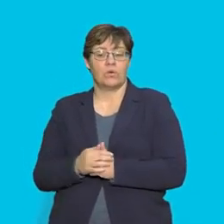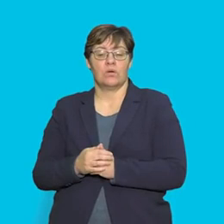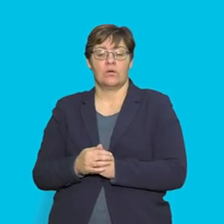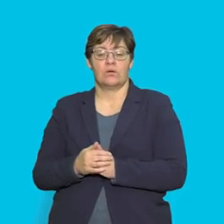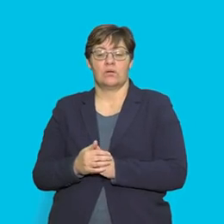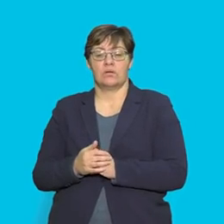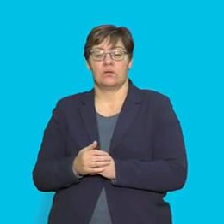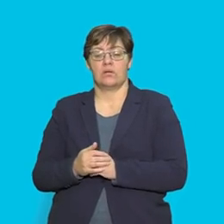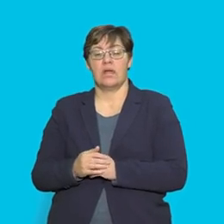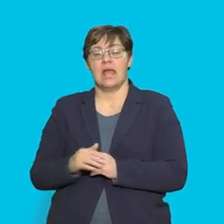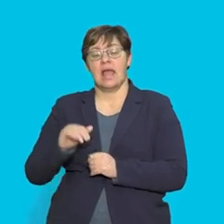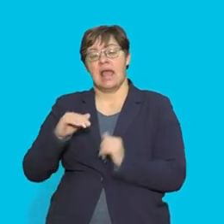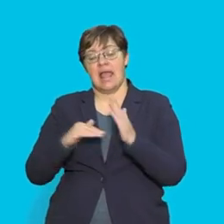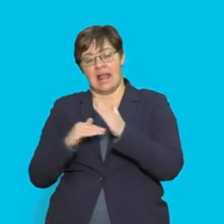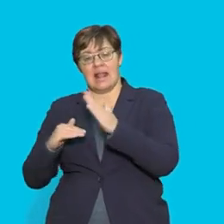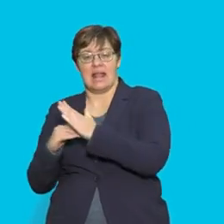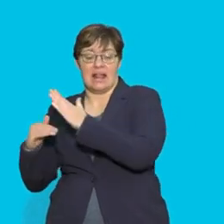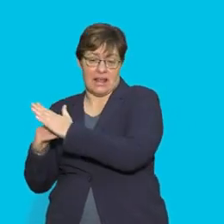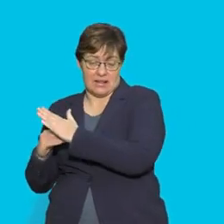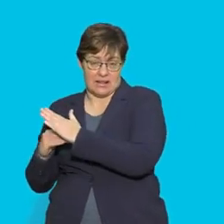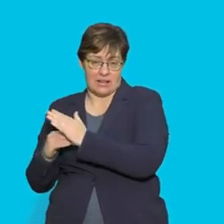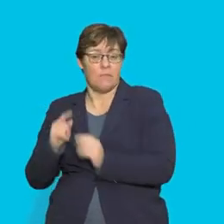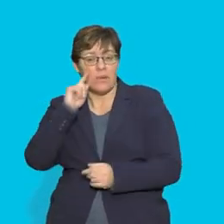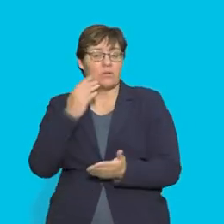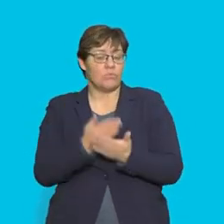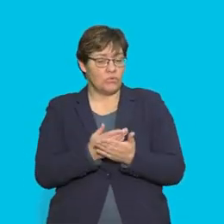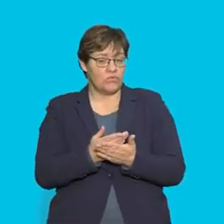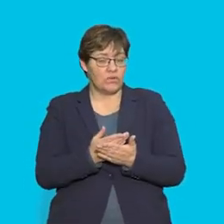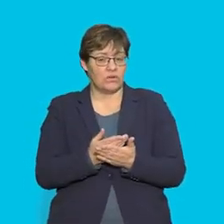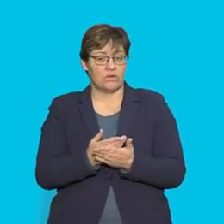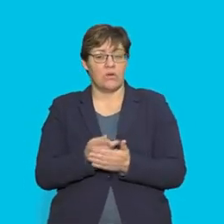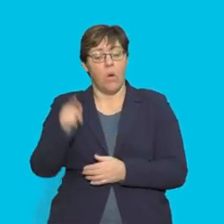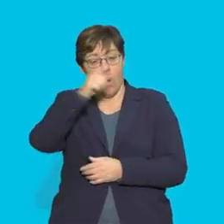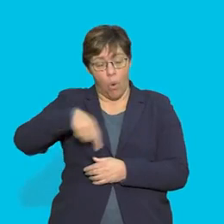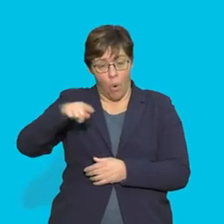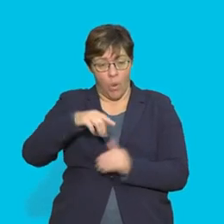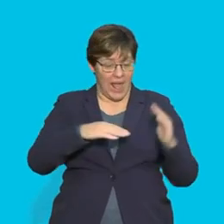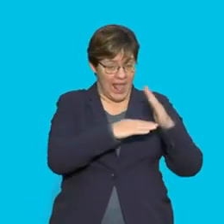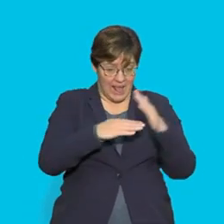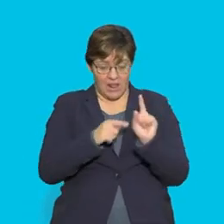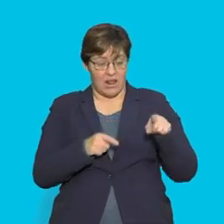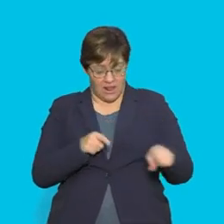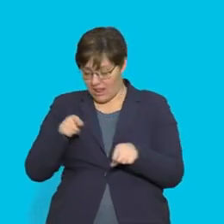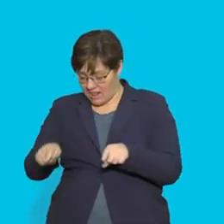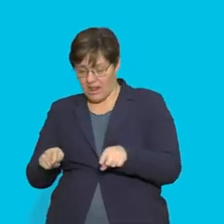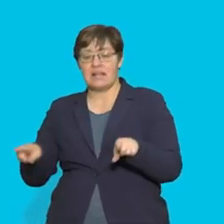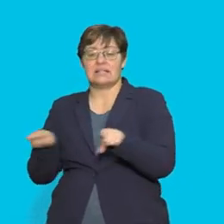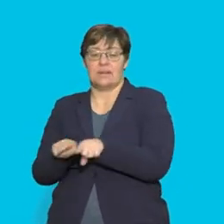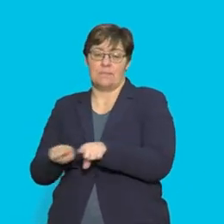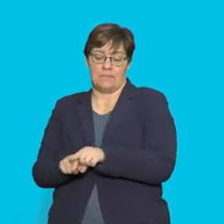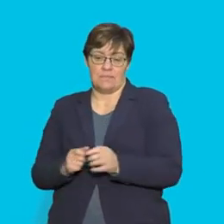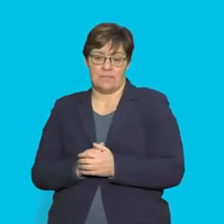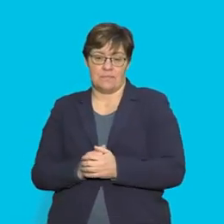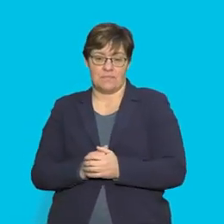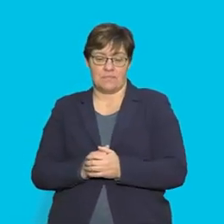using equiangular, right? Angle, angle, angle, meaning you must prove all three angles are equal, but